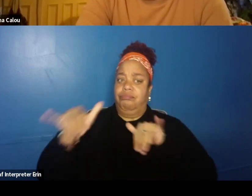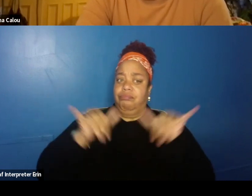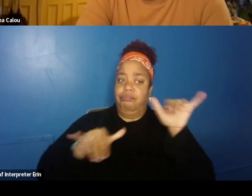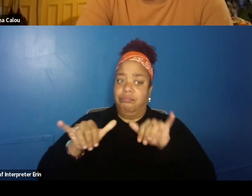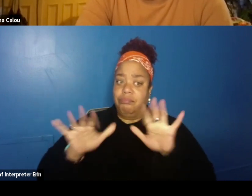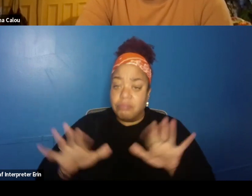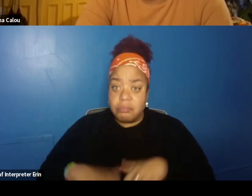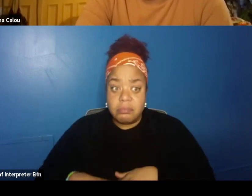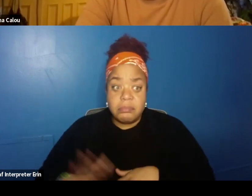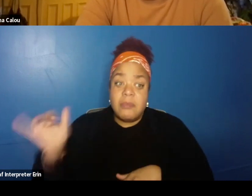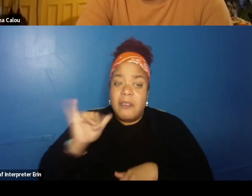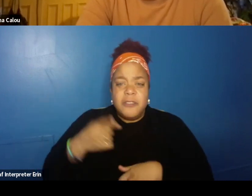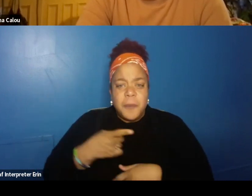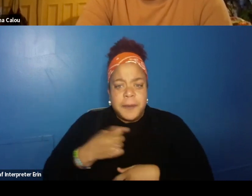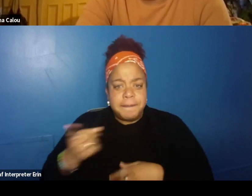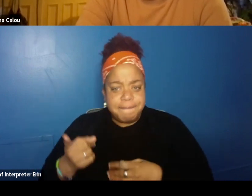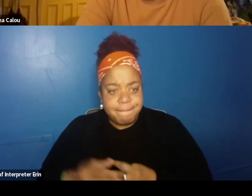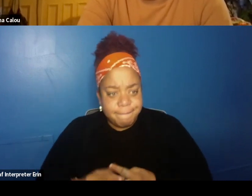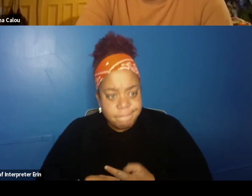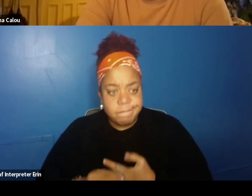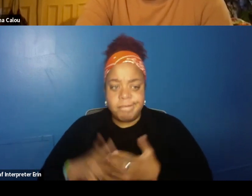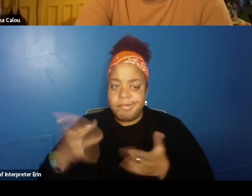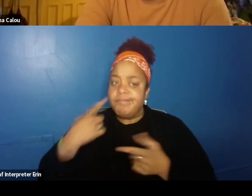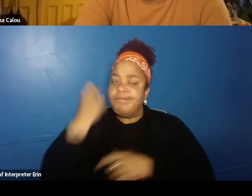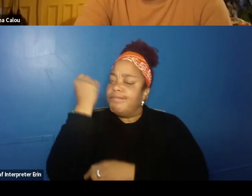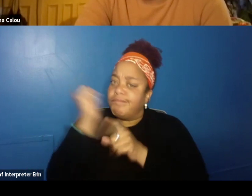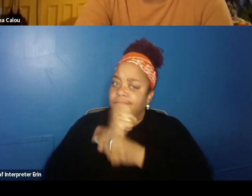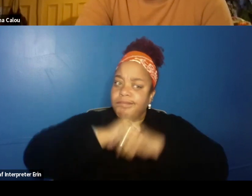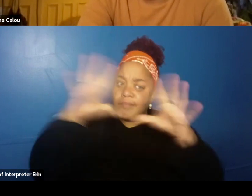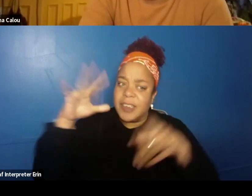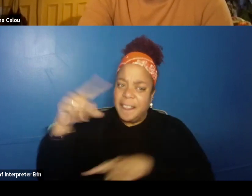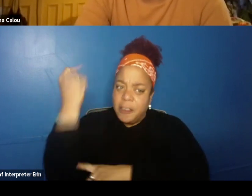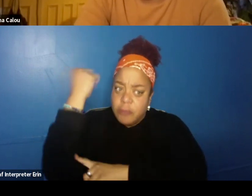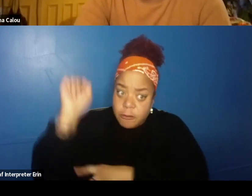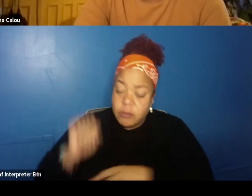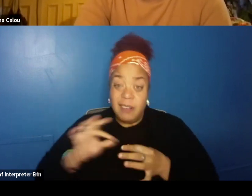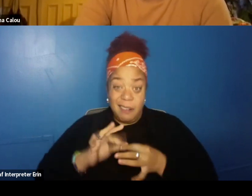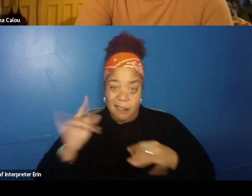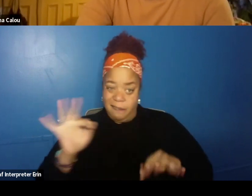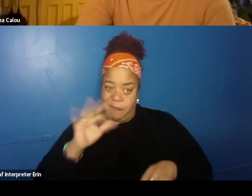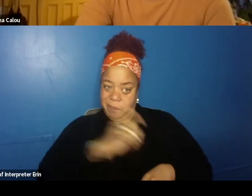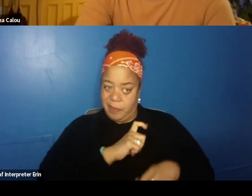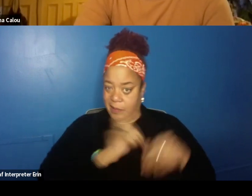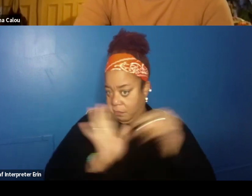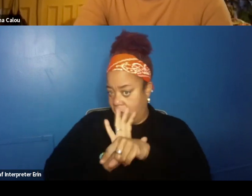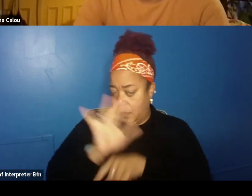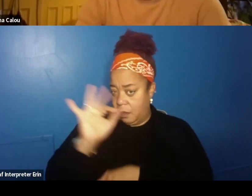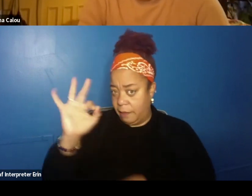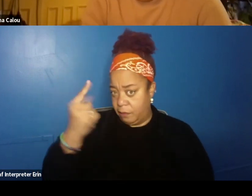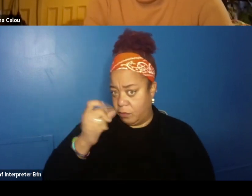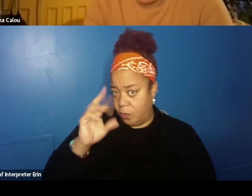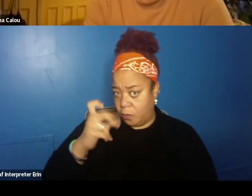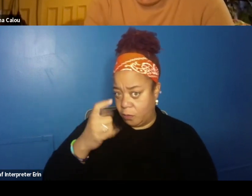police murder of George Floyd. As Black organizers and activists called for the defunding of